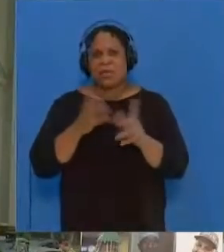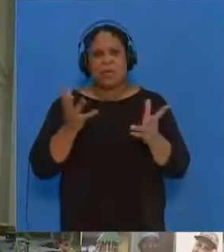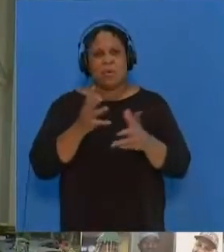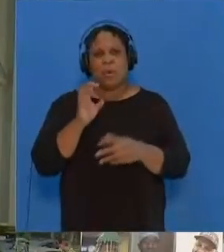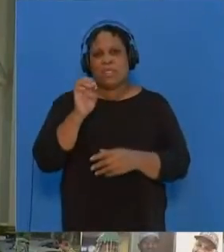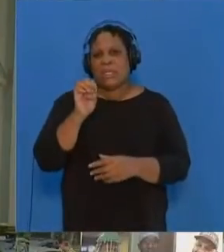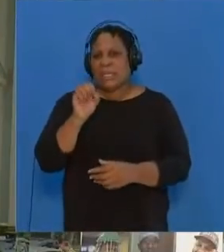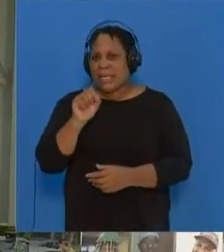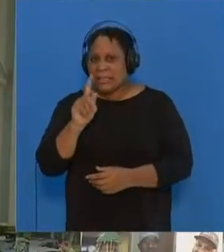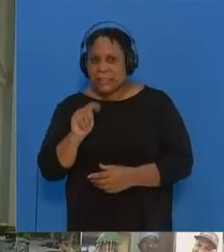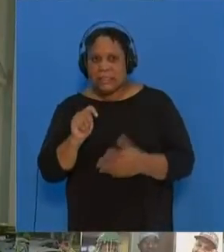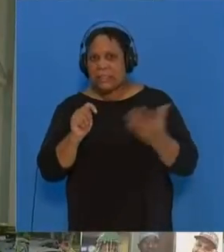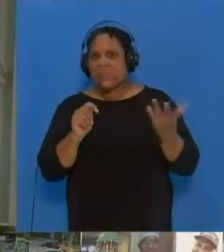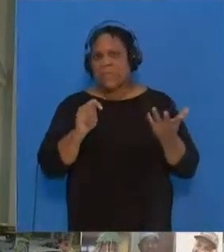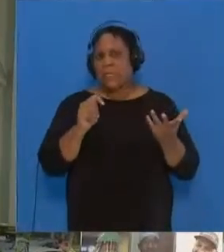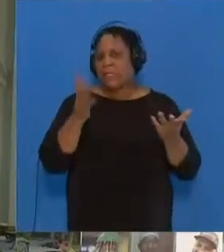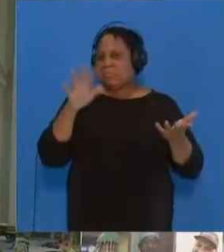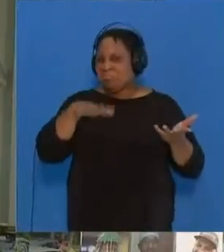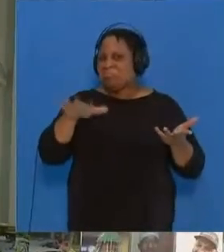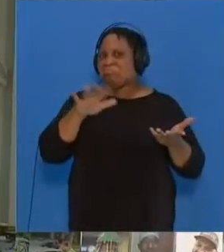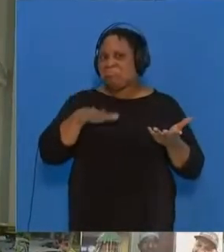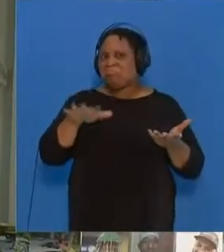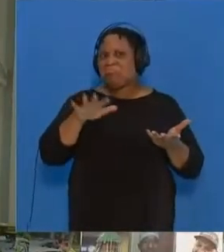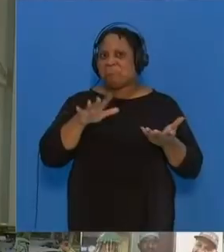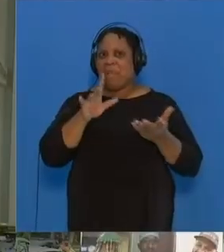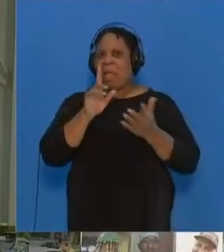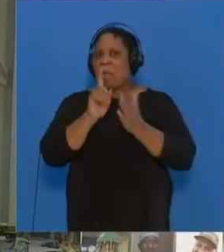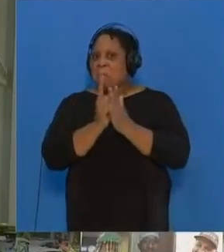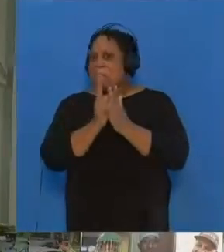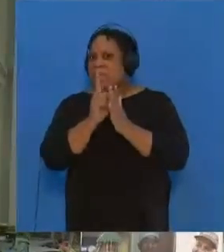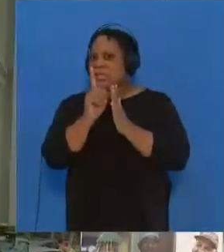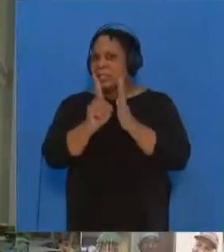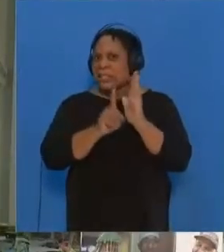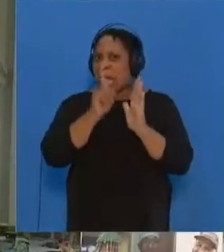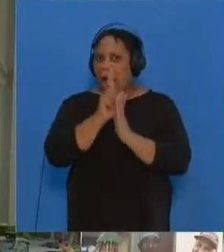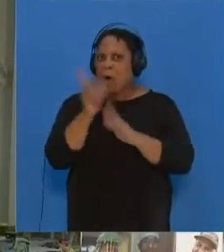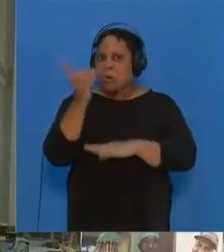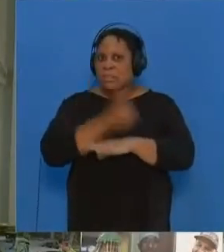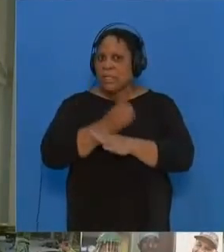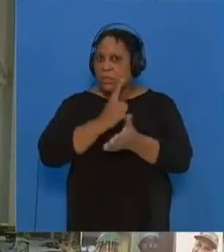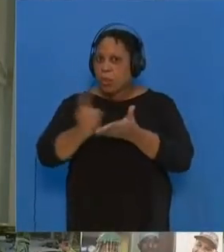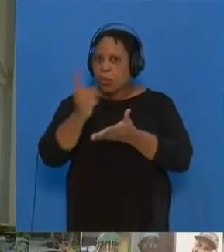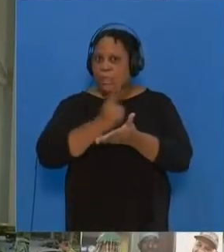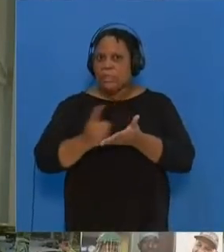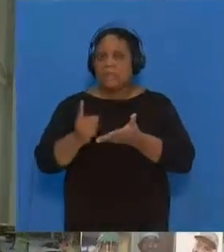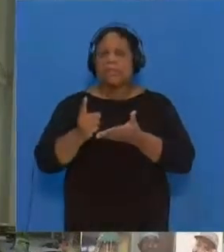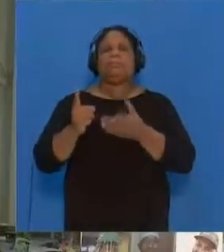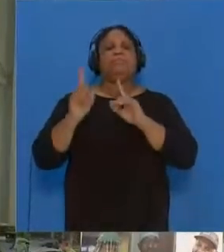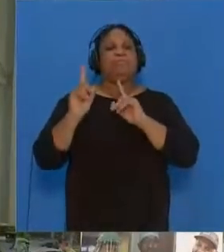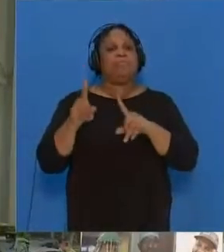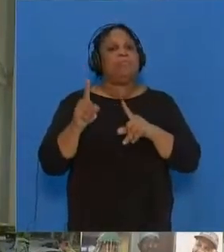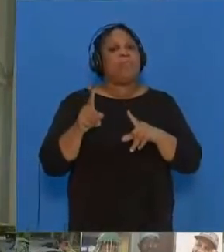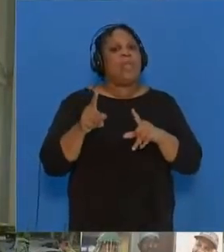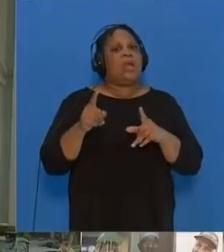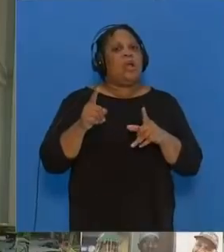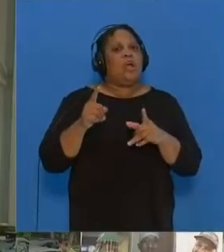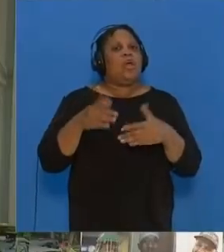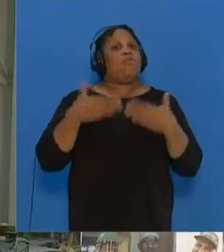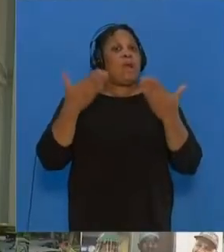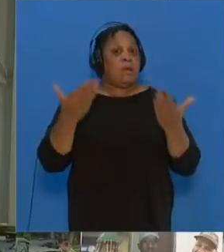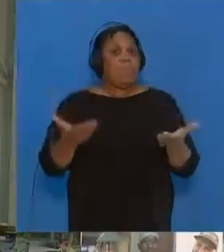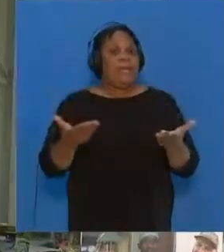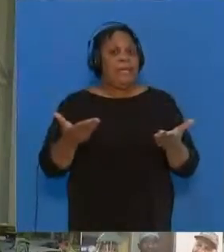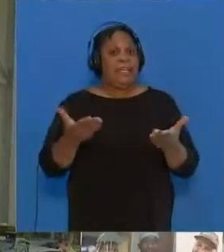the estimated processing time? Will it be in a matter of minutes, hours, days, weeks? recommendation with respect to the completion of the travel authorization